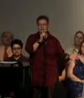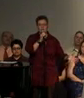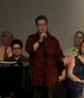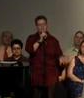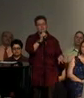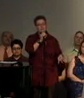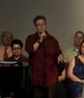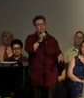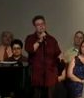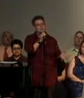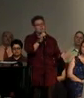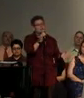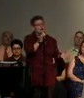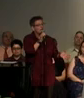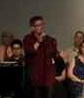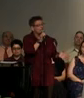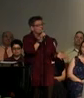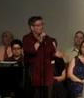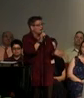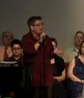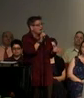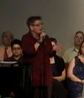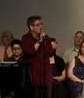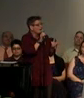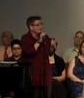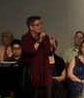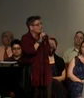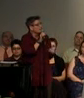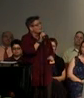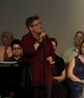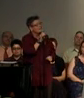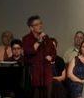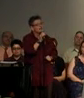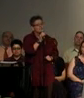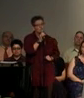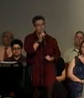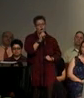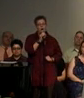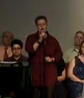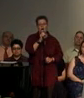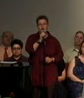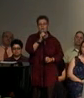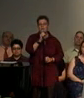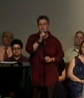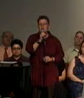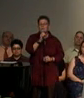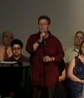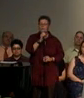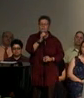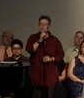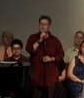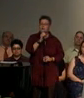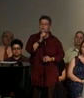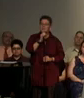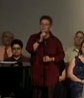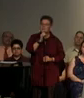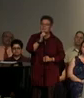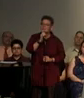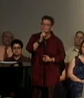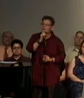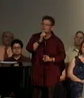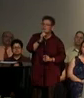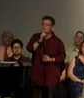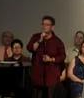and heal a dying man. They saw, but could they really